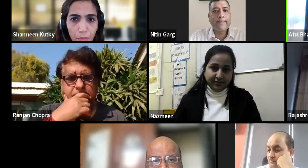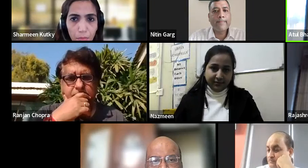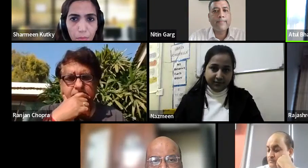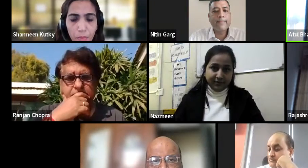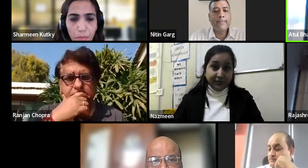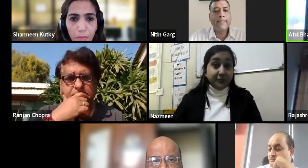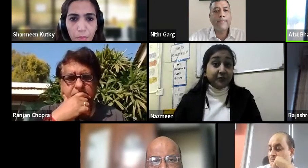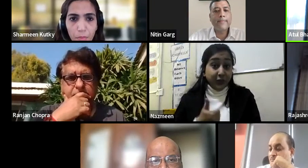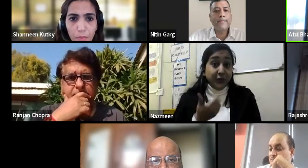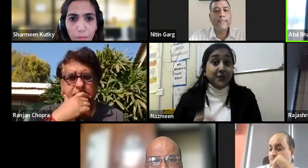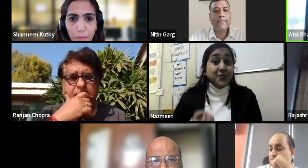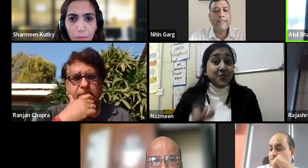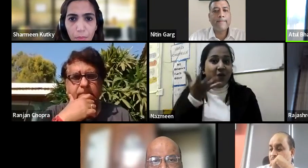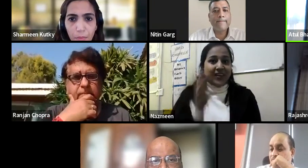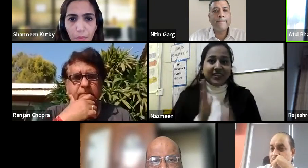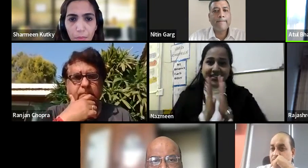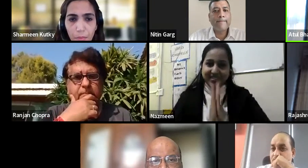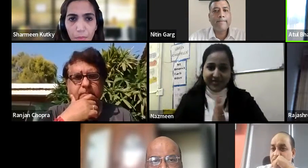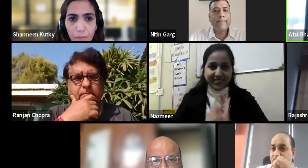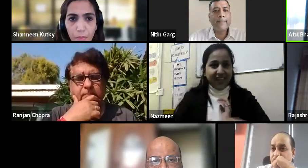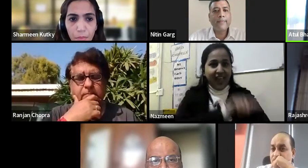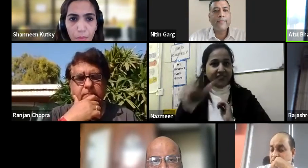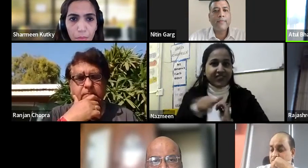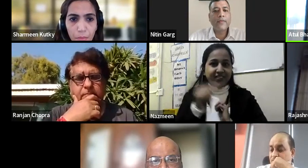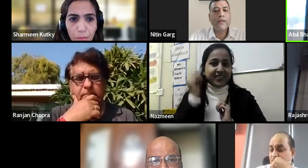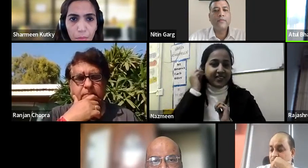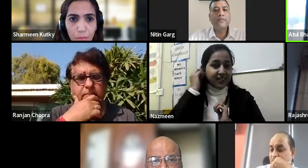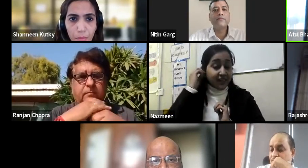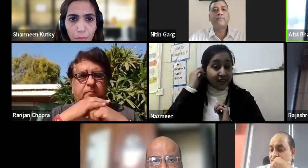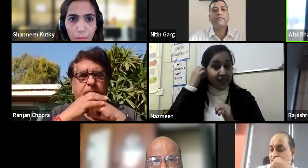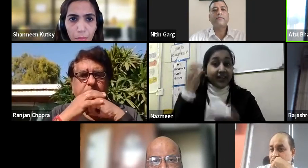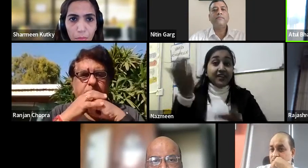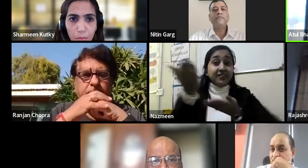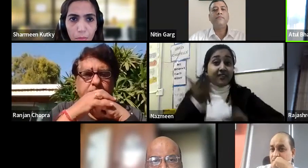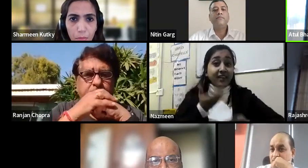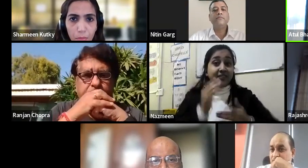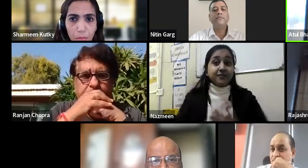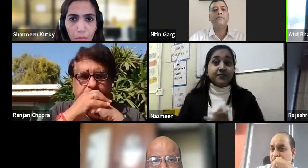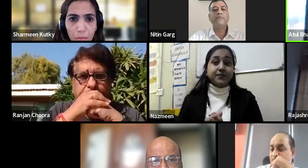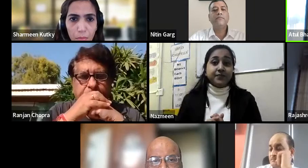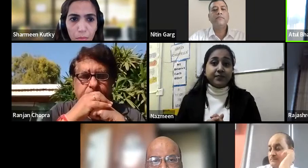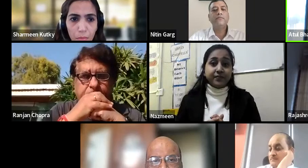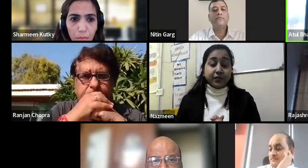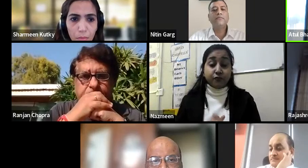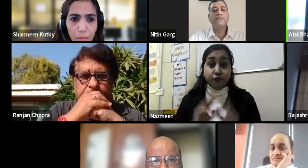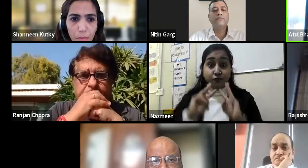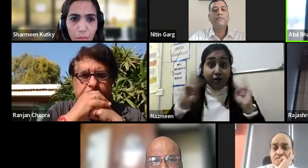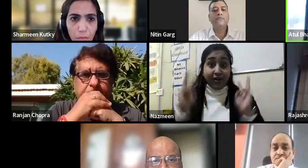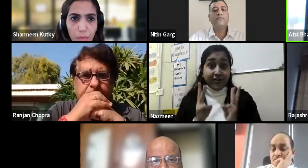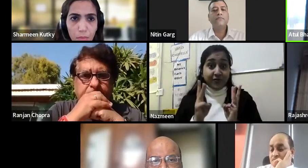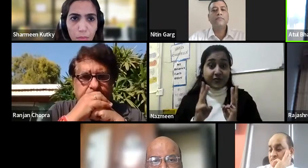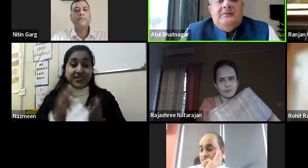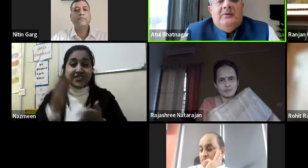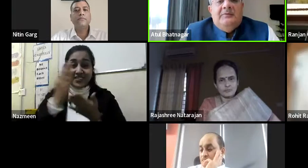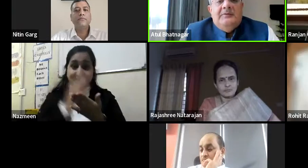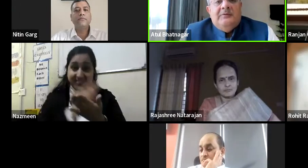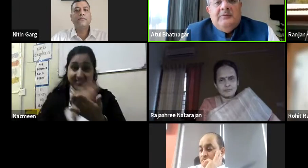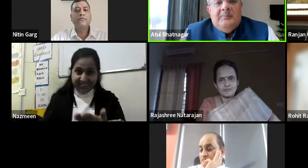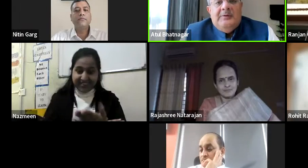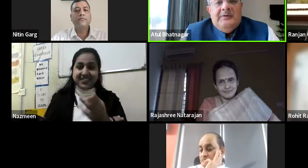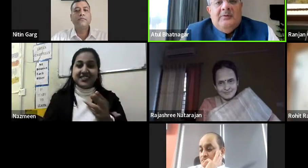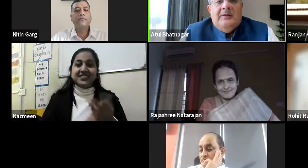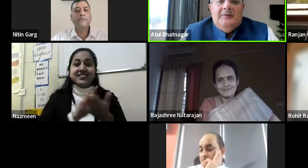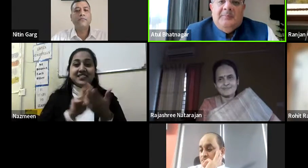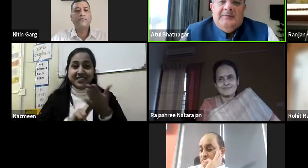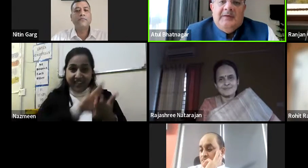Good morning and namaste to everyone. Welcome you all to this wonderful session on National Conference